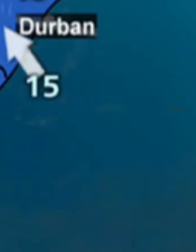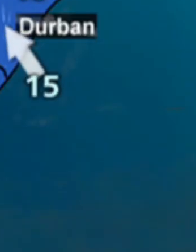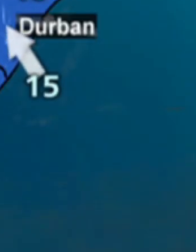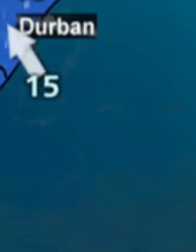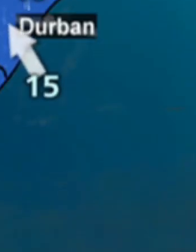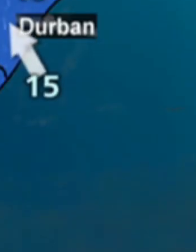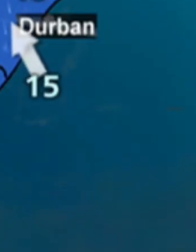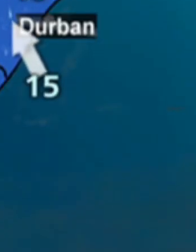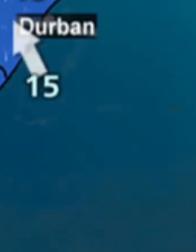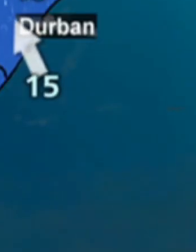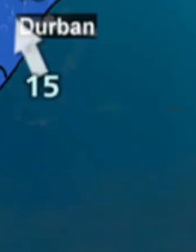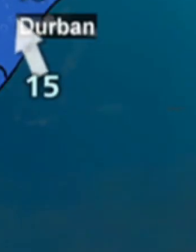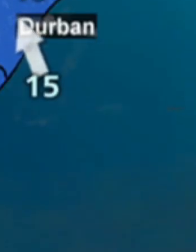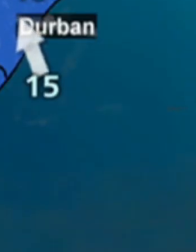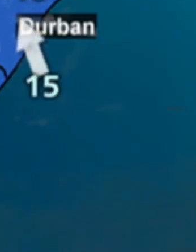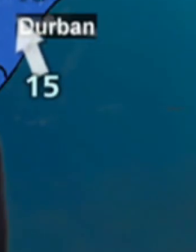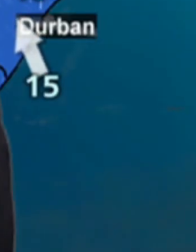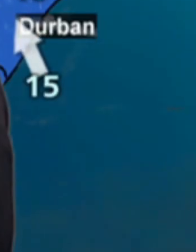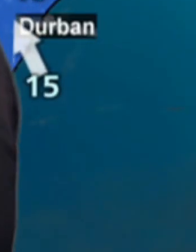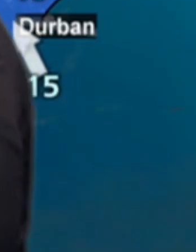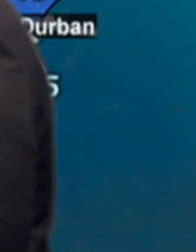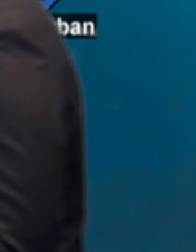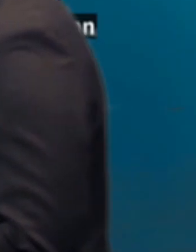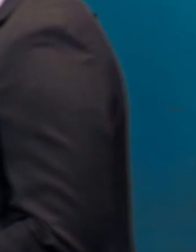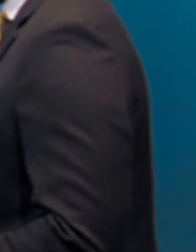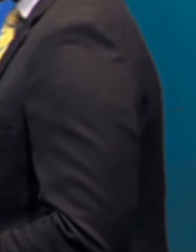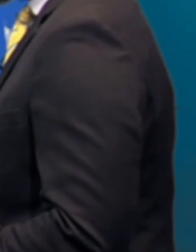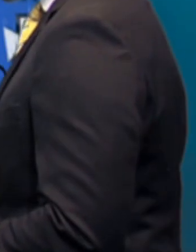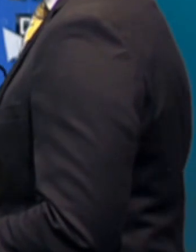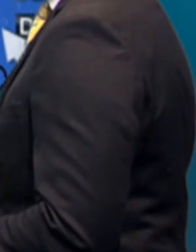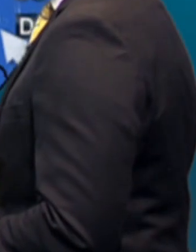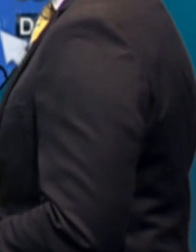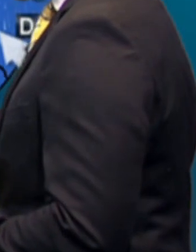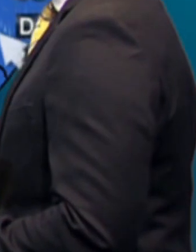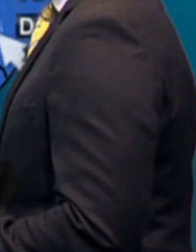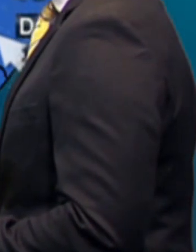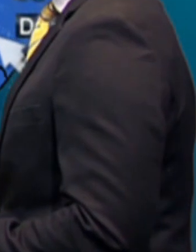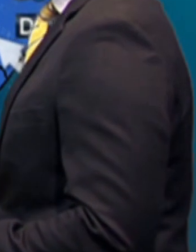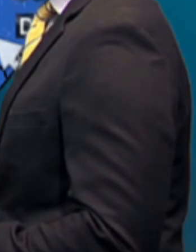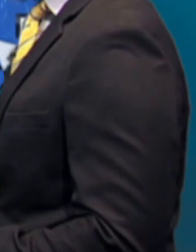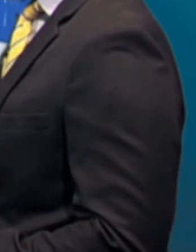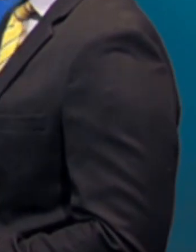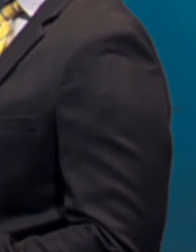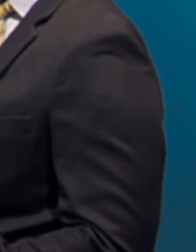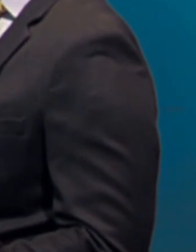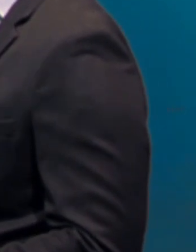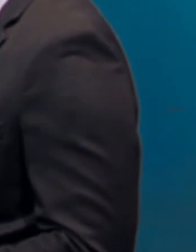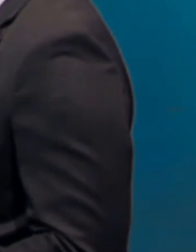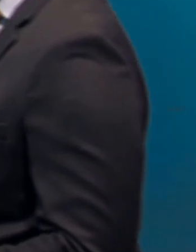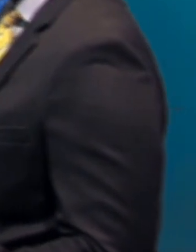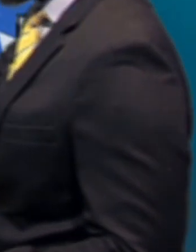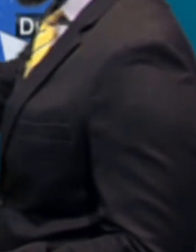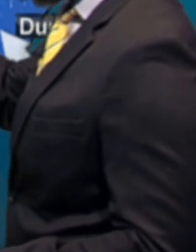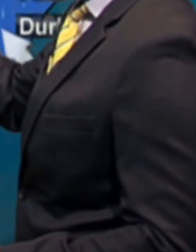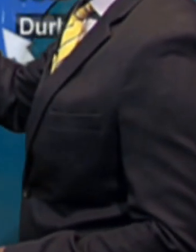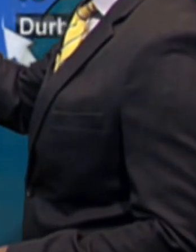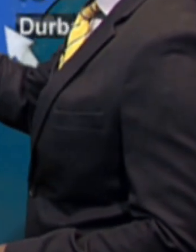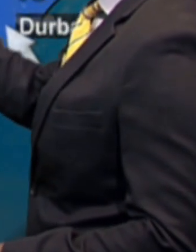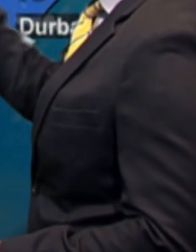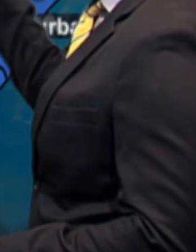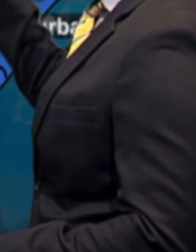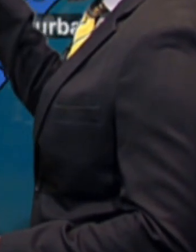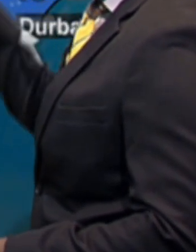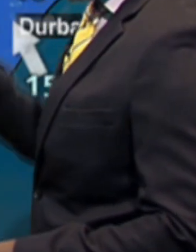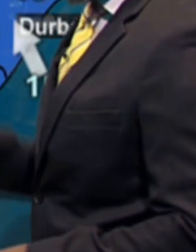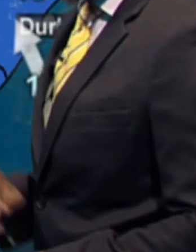Tsedi ke le bua bua mo tubeng ho sa bile censorship le hona ka thekong ho tlonyelwa jalo tla filana ka roka pa bo Primax sentse ke salvela hona ka mafikeng ho tla jalo ka haro gauta